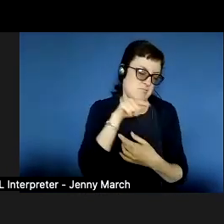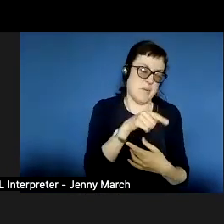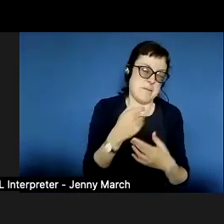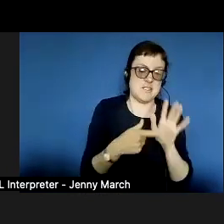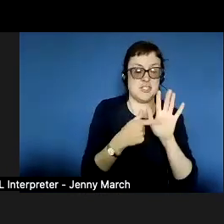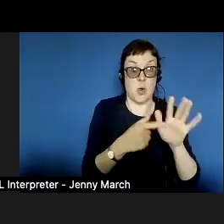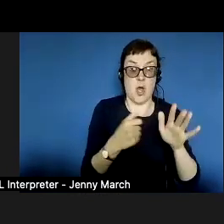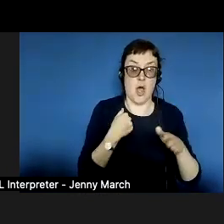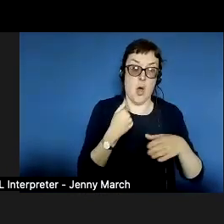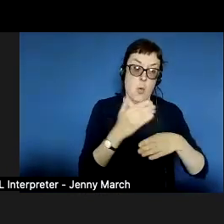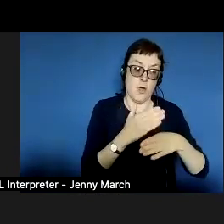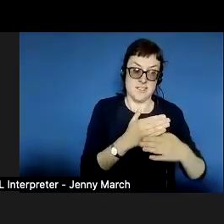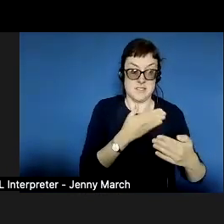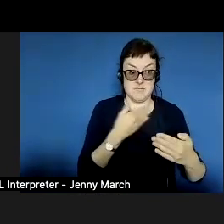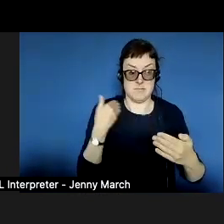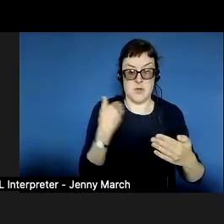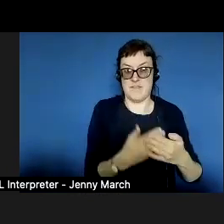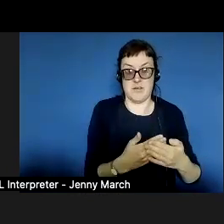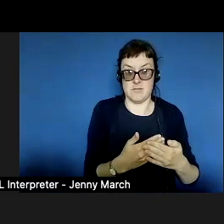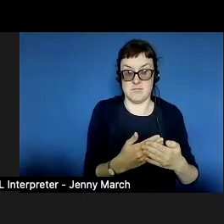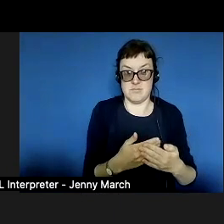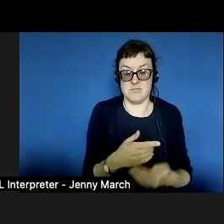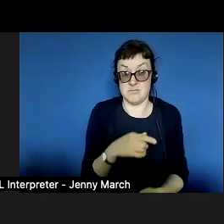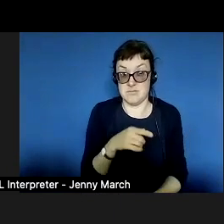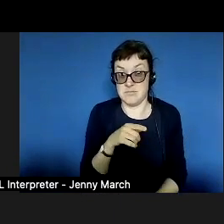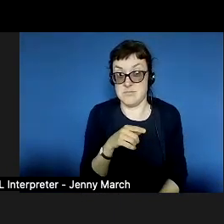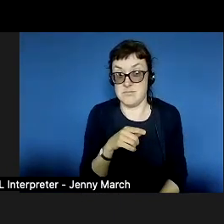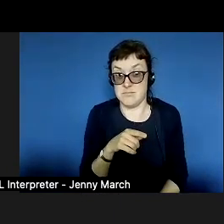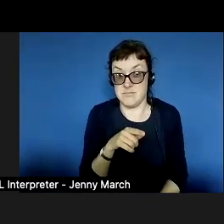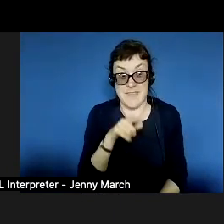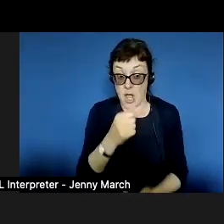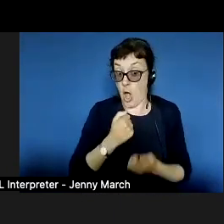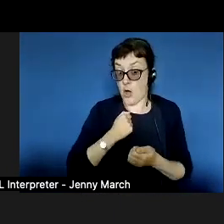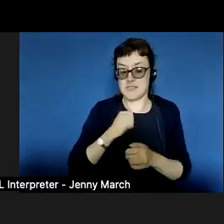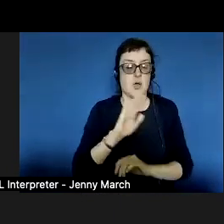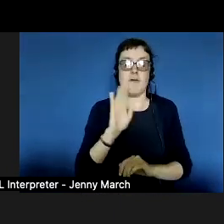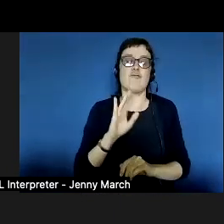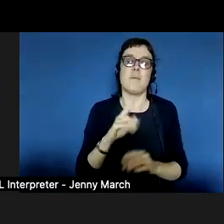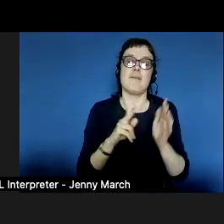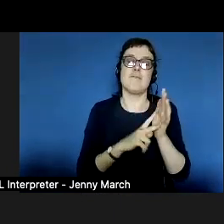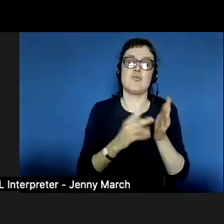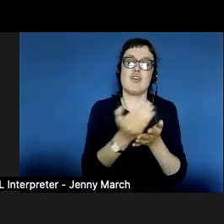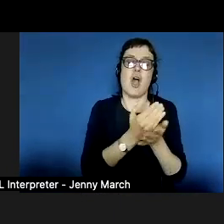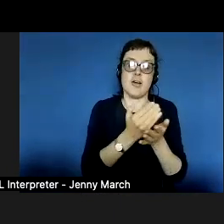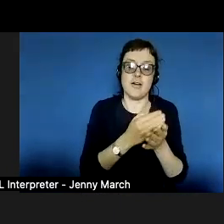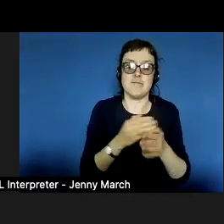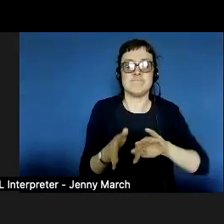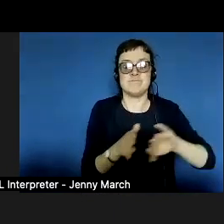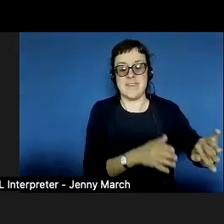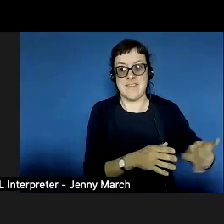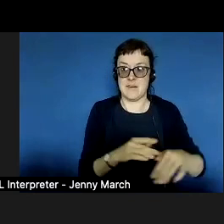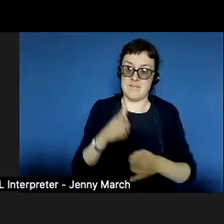so far. This isn't ours, by the way, this is from the Bordy Archive. And then we had a final event where we had like performances,